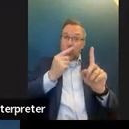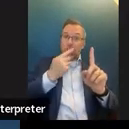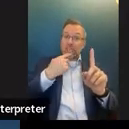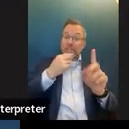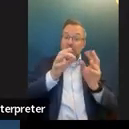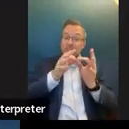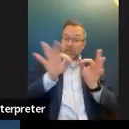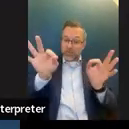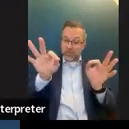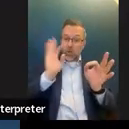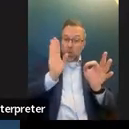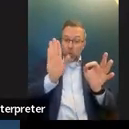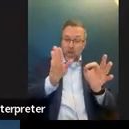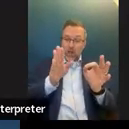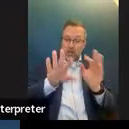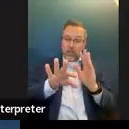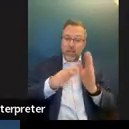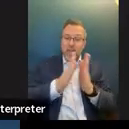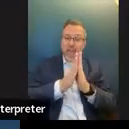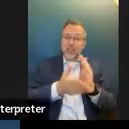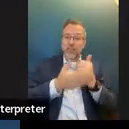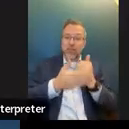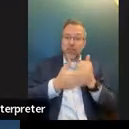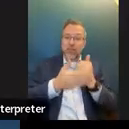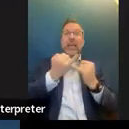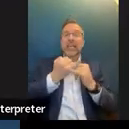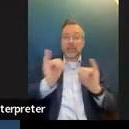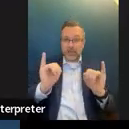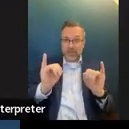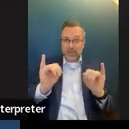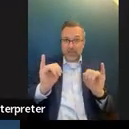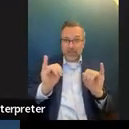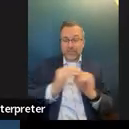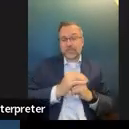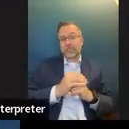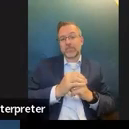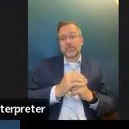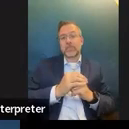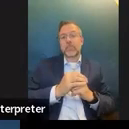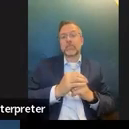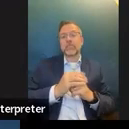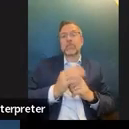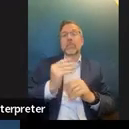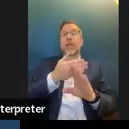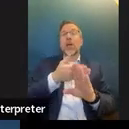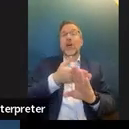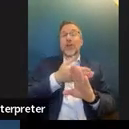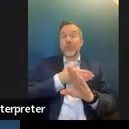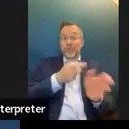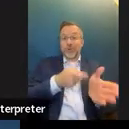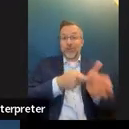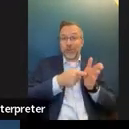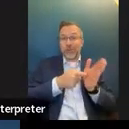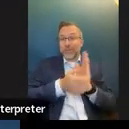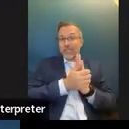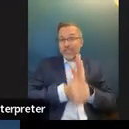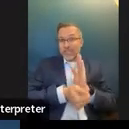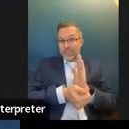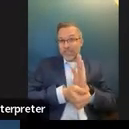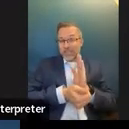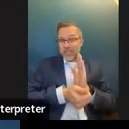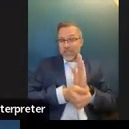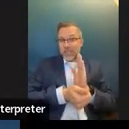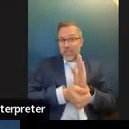the baseline data is that second sentence. The prerequisite skill, right, would be with